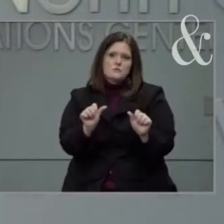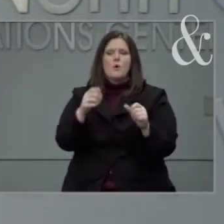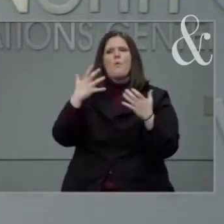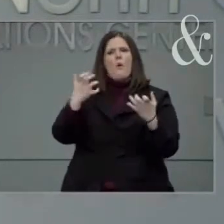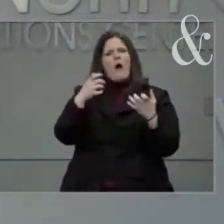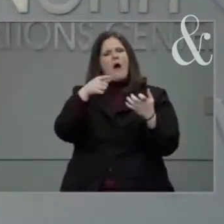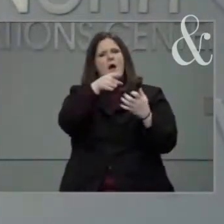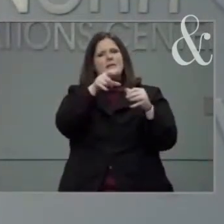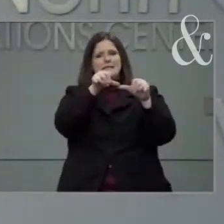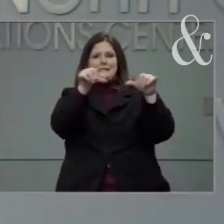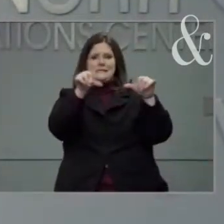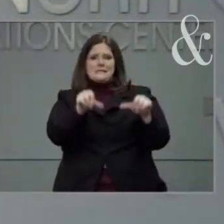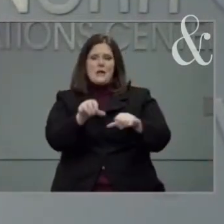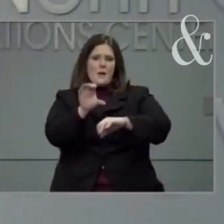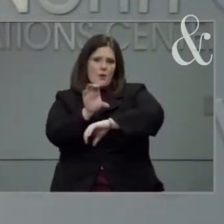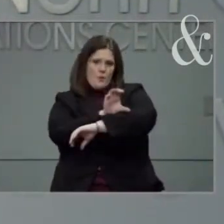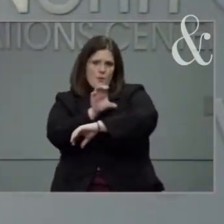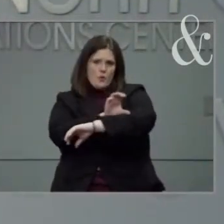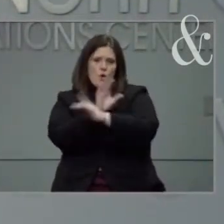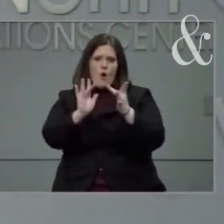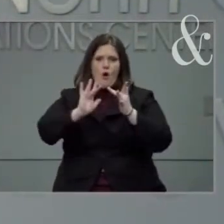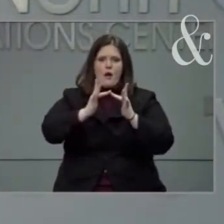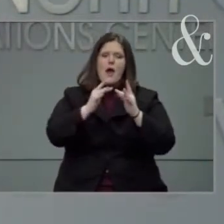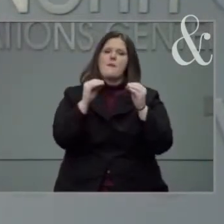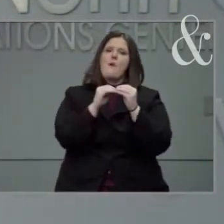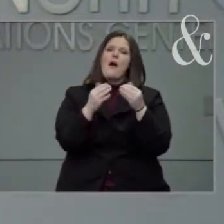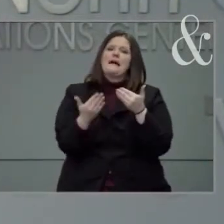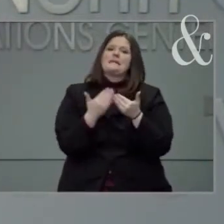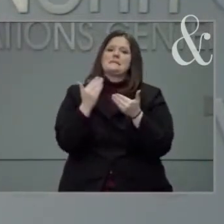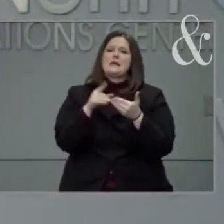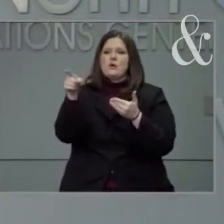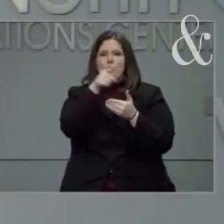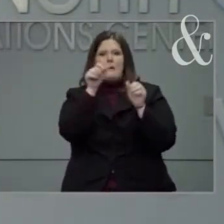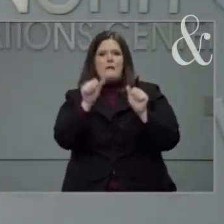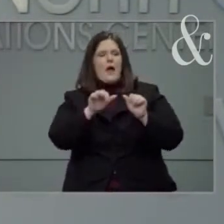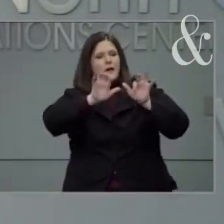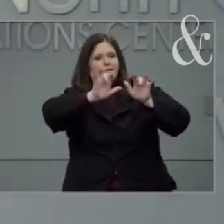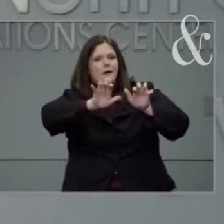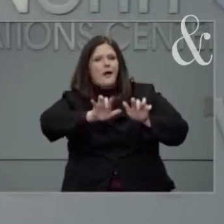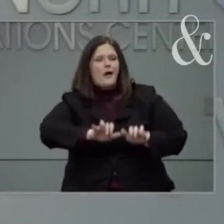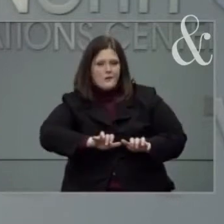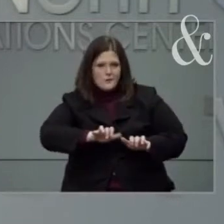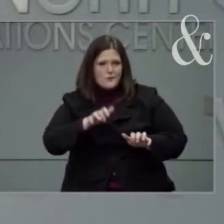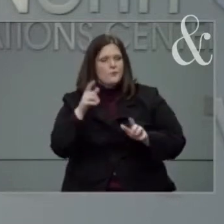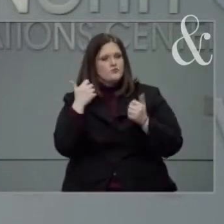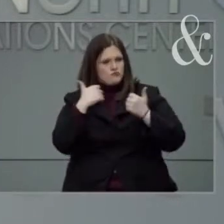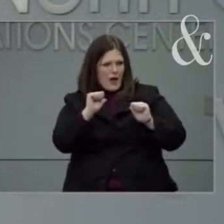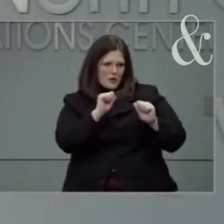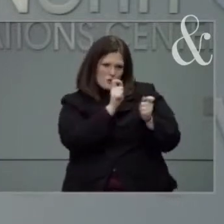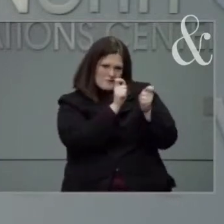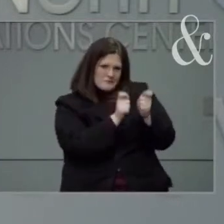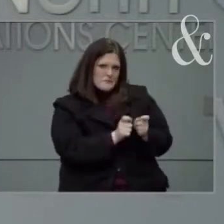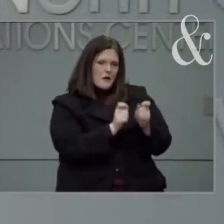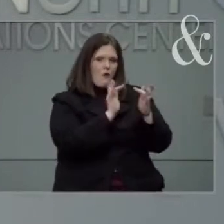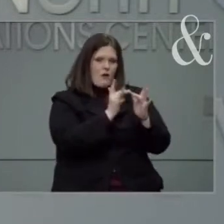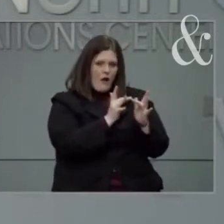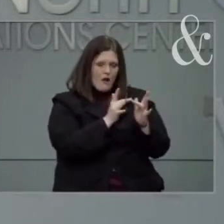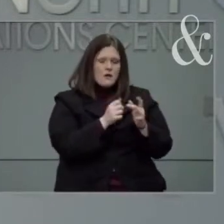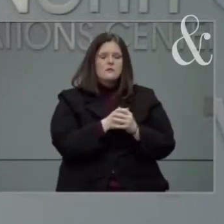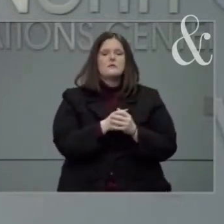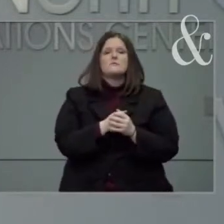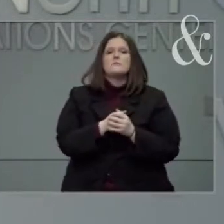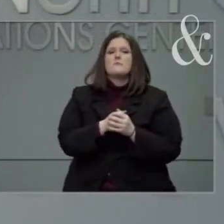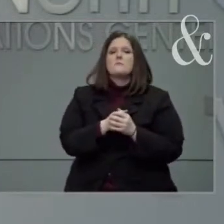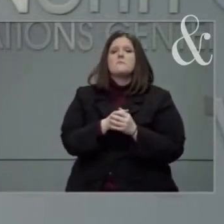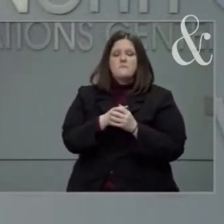user-friendly, where folks can fill out it electronically online. And we've also set up easier ways for people to get in